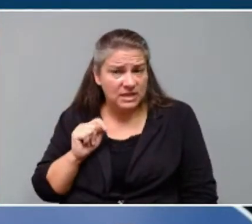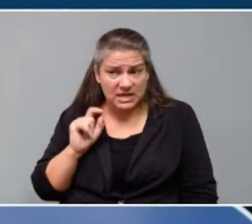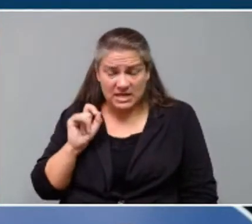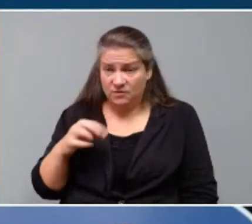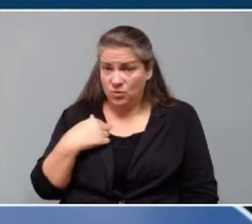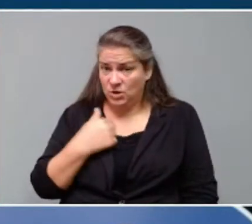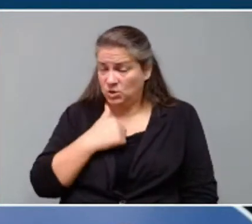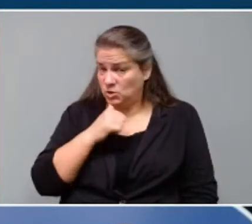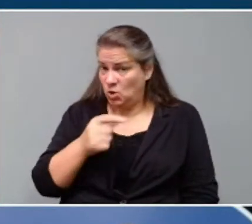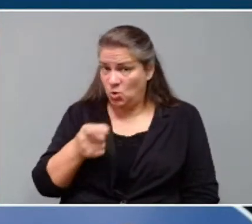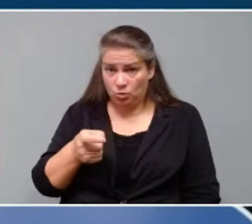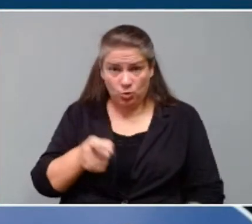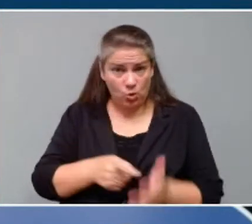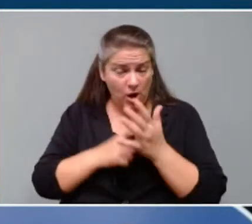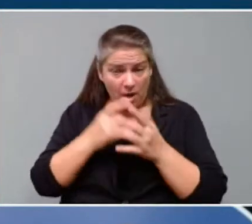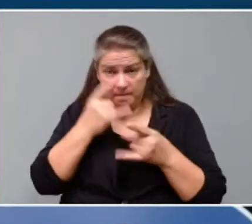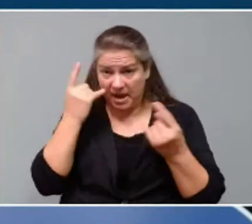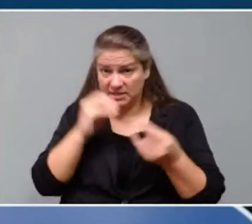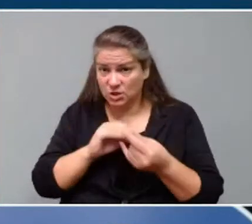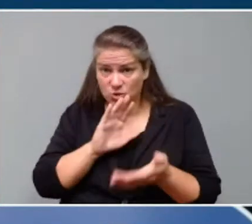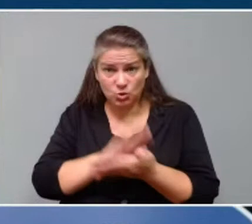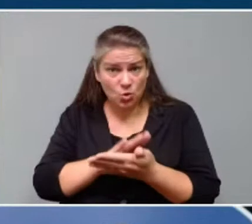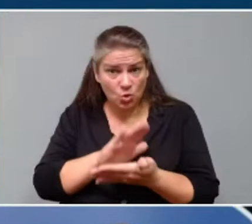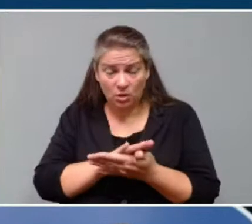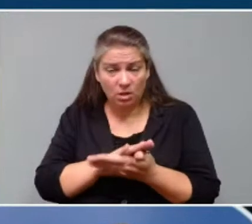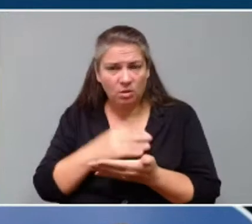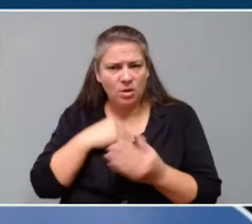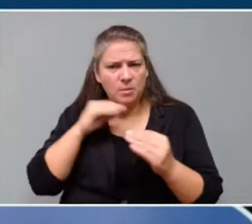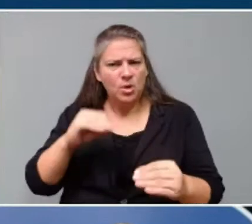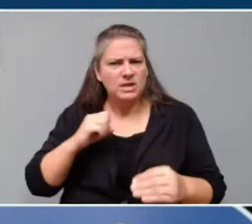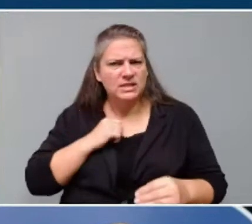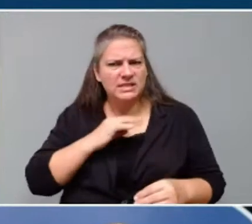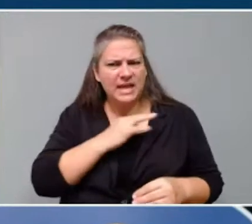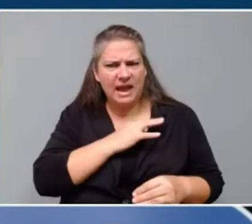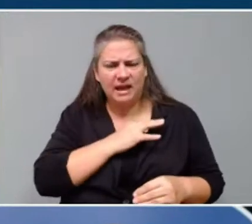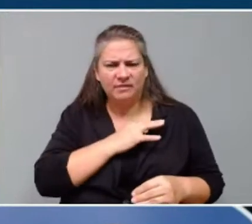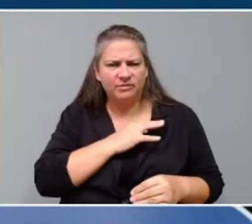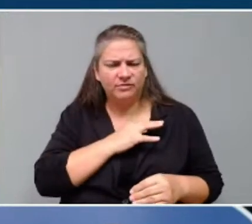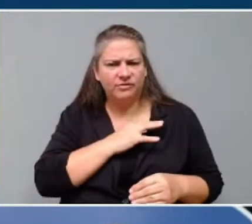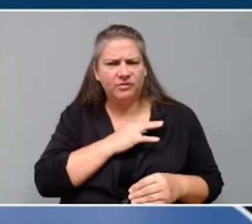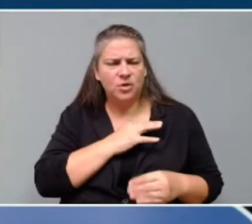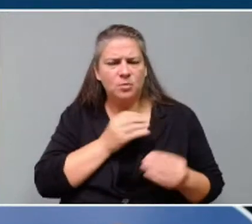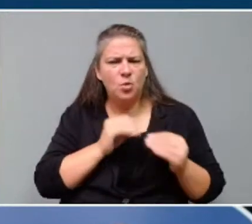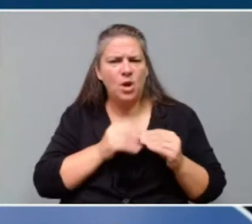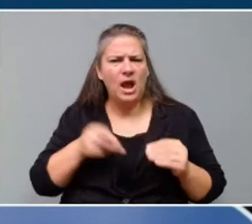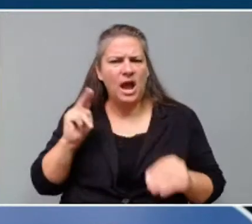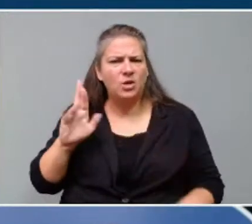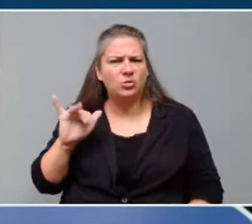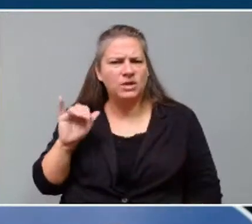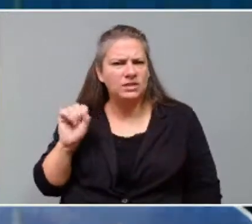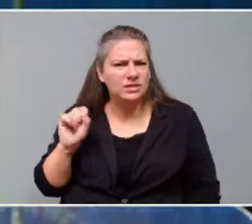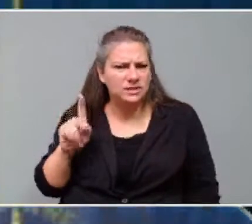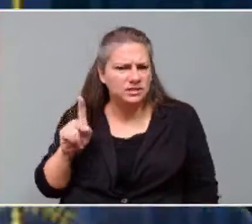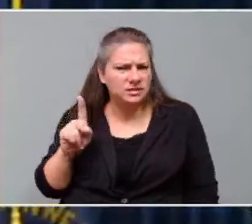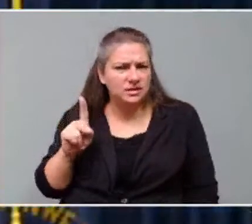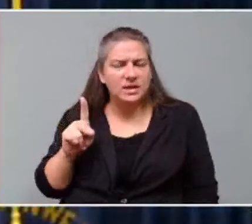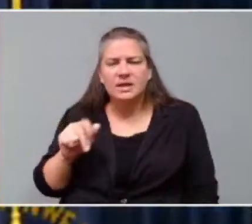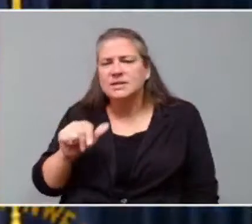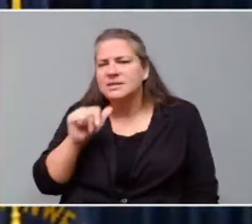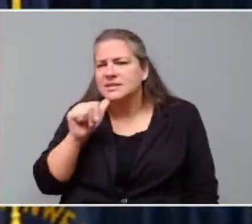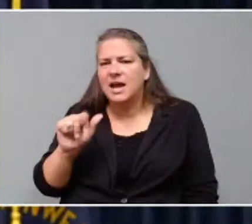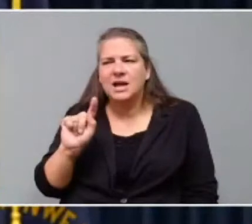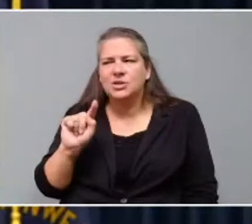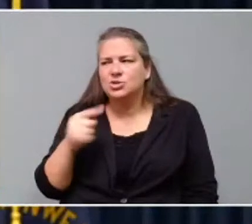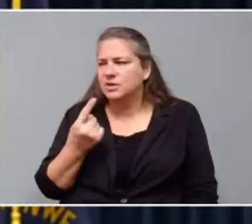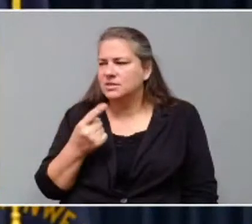in schools, we put the staff, the faculty, at more risk. So it's not just, a